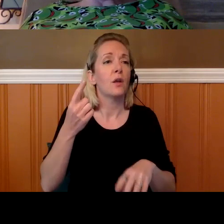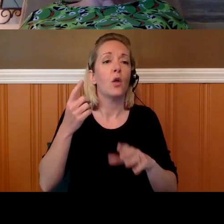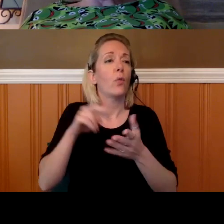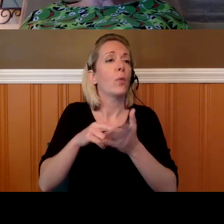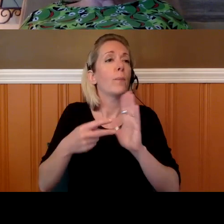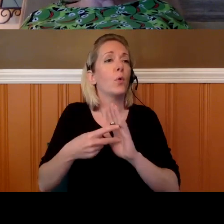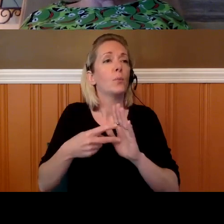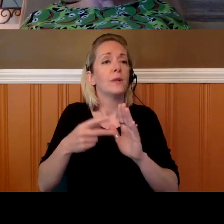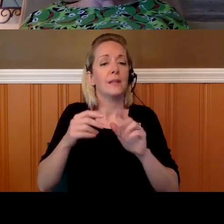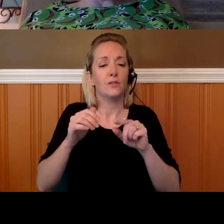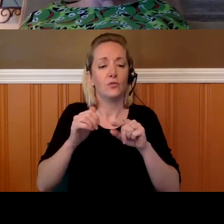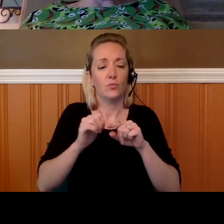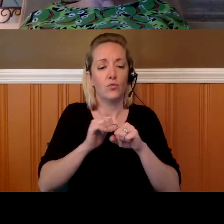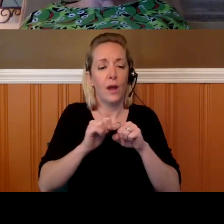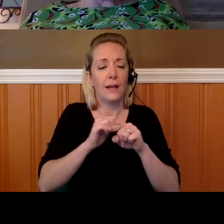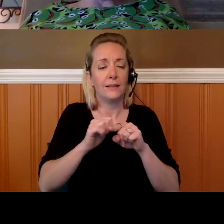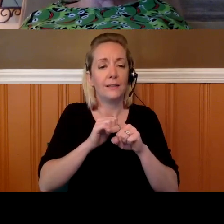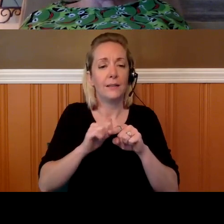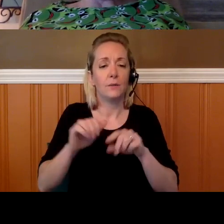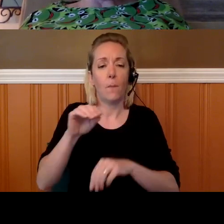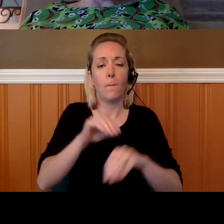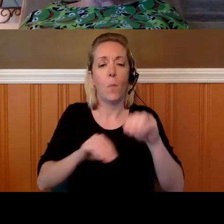teaching motor memory related to AAC devices.